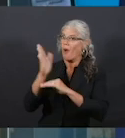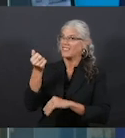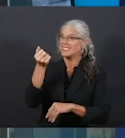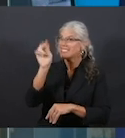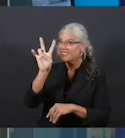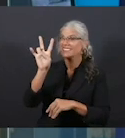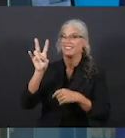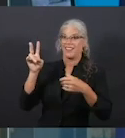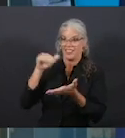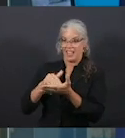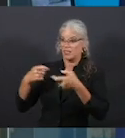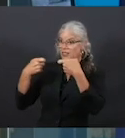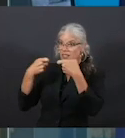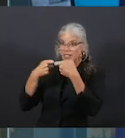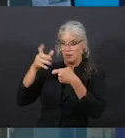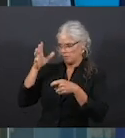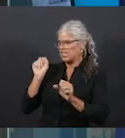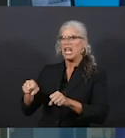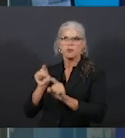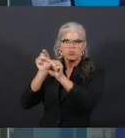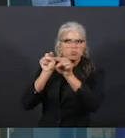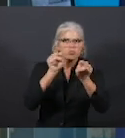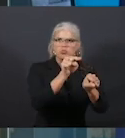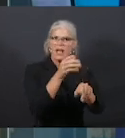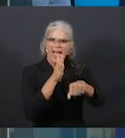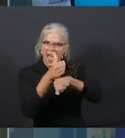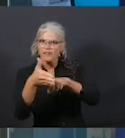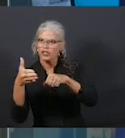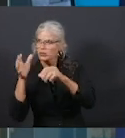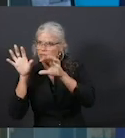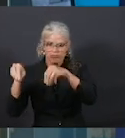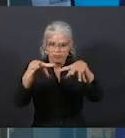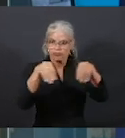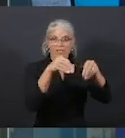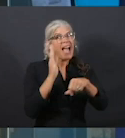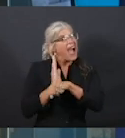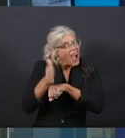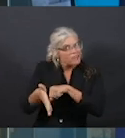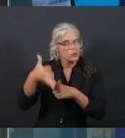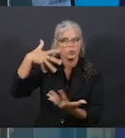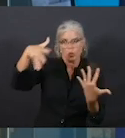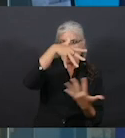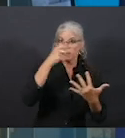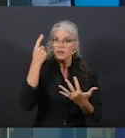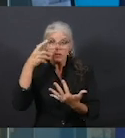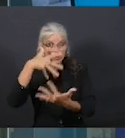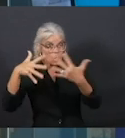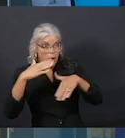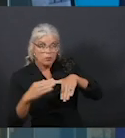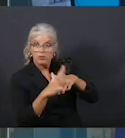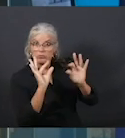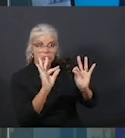assist with restoring power immediately after the storm. Kevin's also monitoring. If we need to bring in more throughout